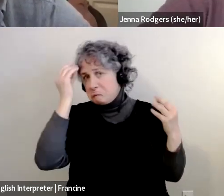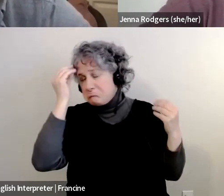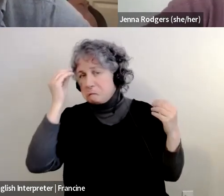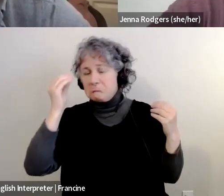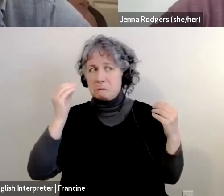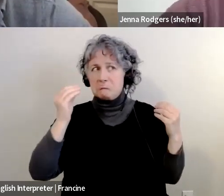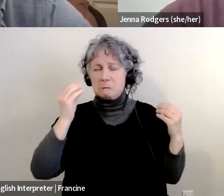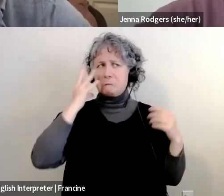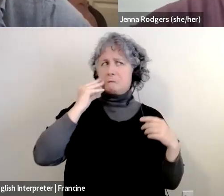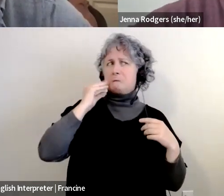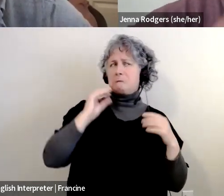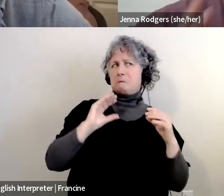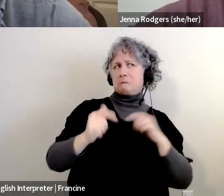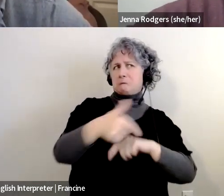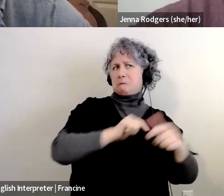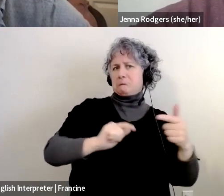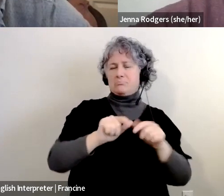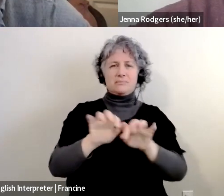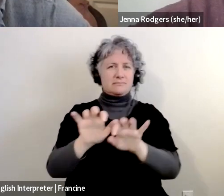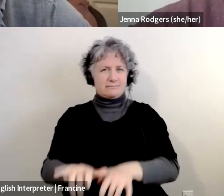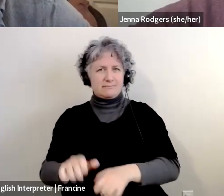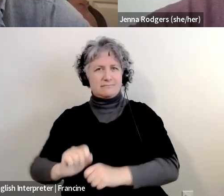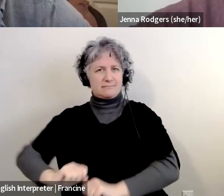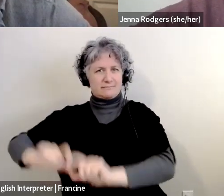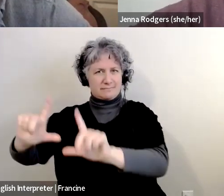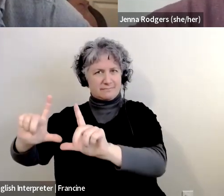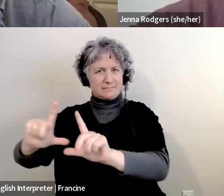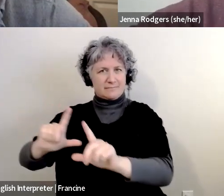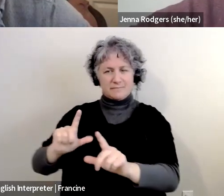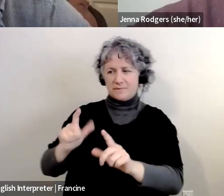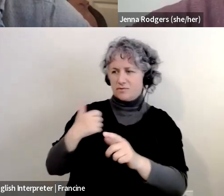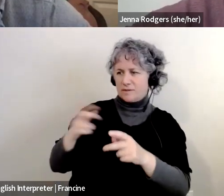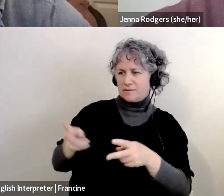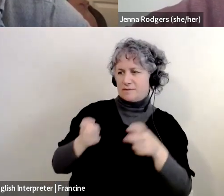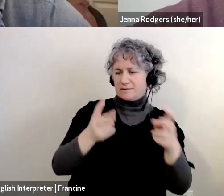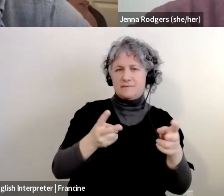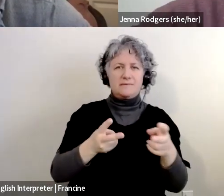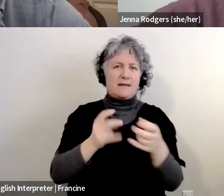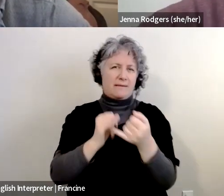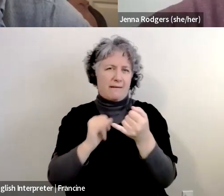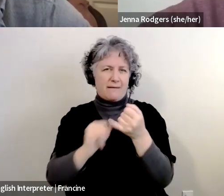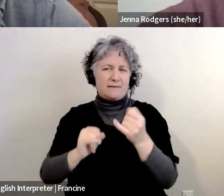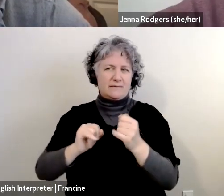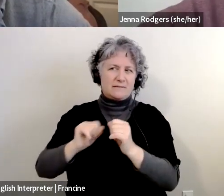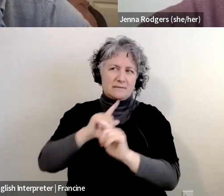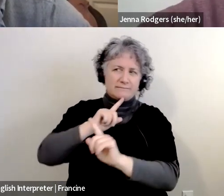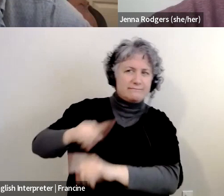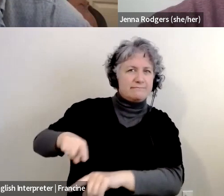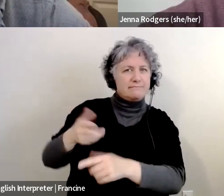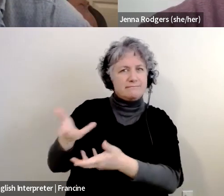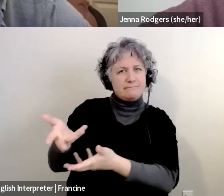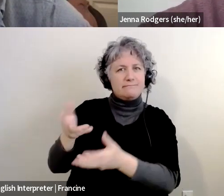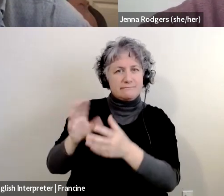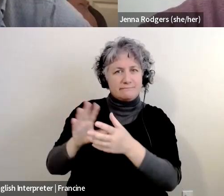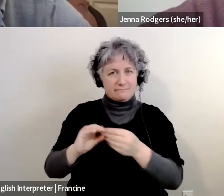from that experience into the chat, and we'll attempt to address them a little bit at the end of the session. Does that sound right,